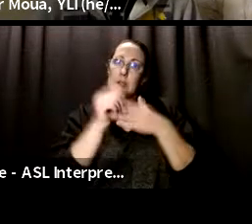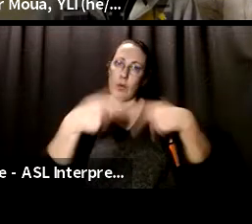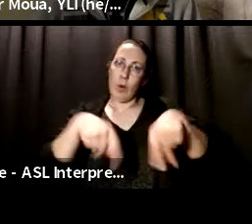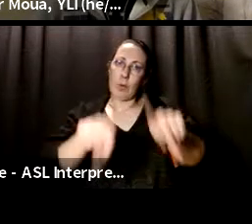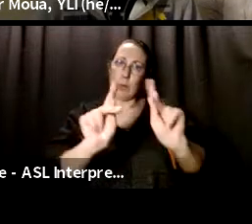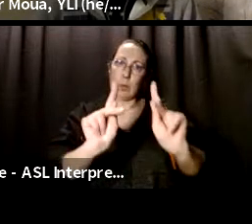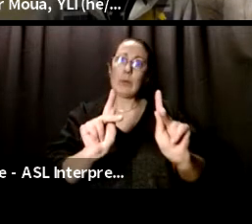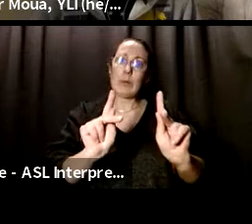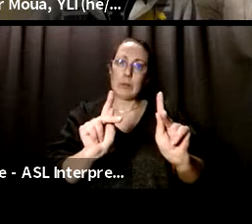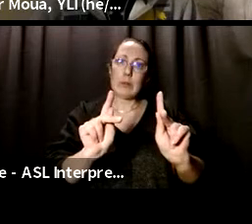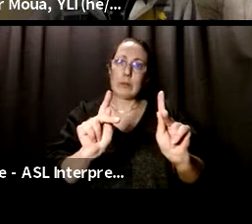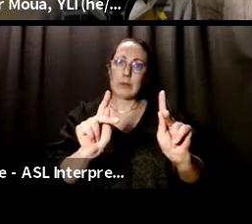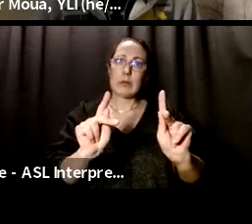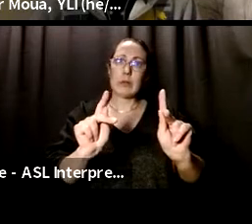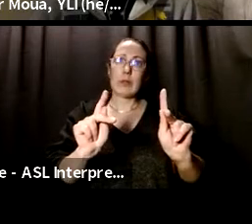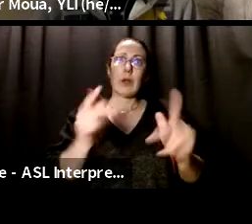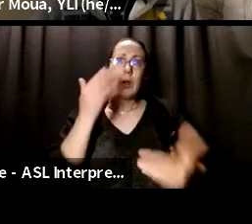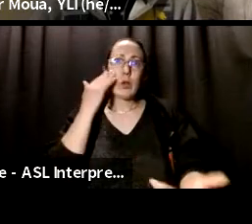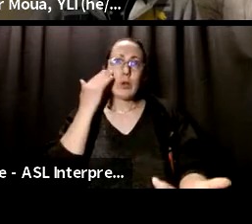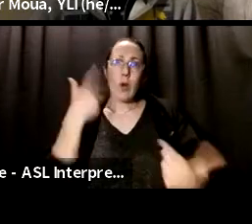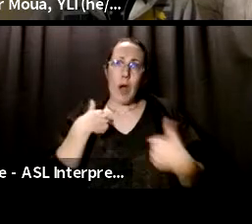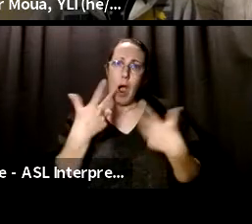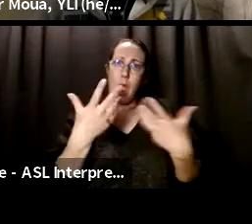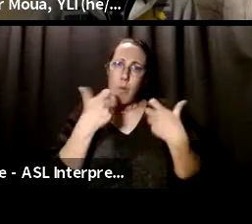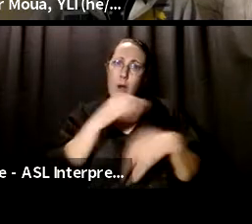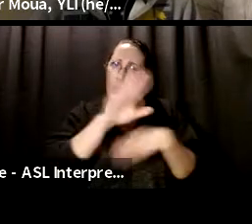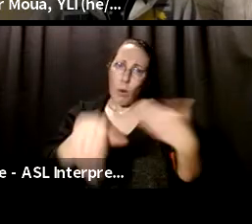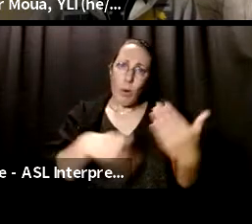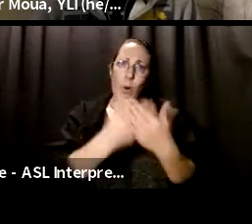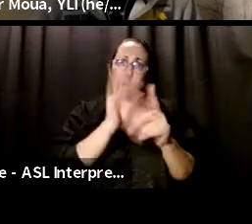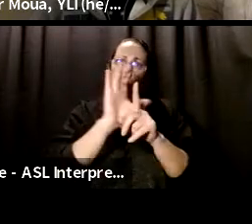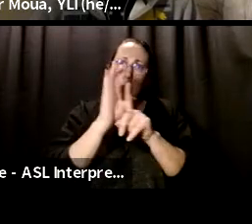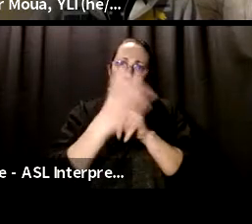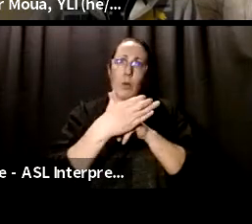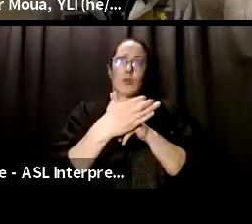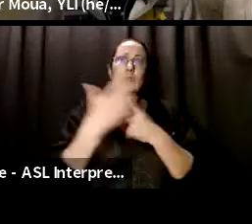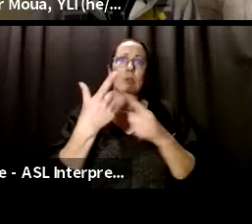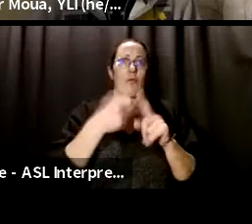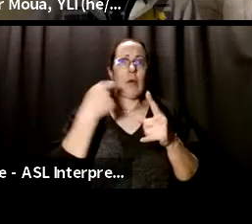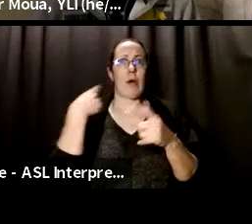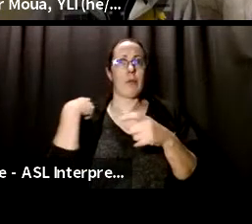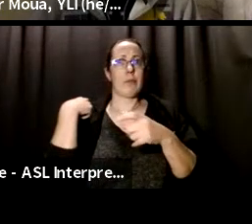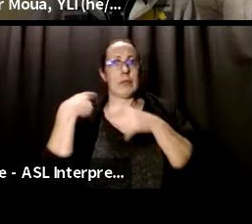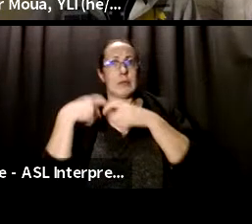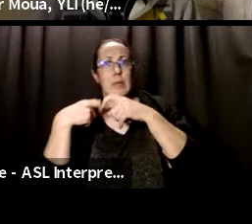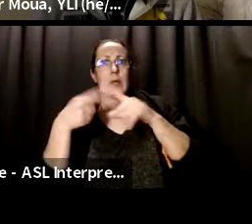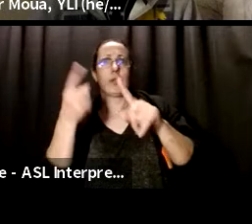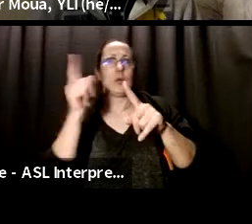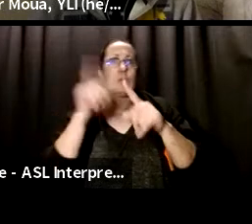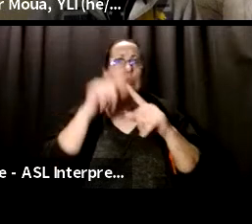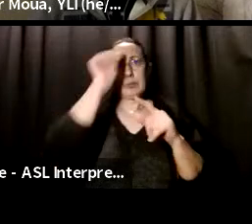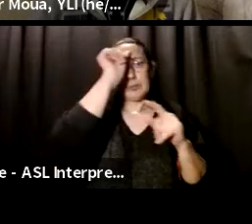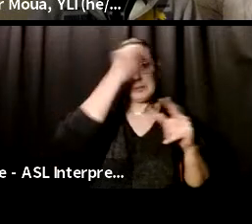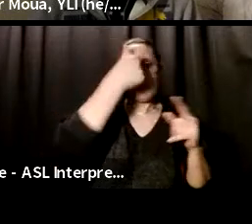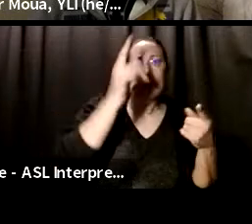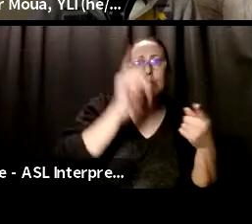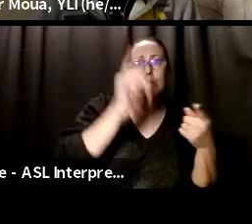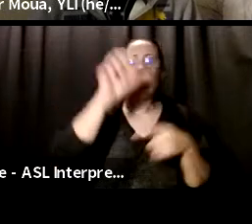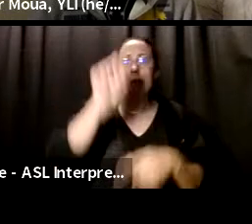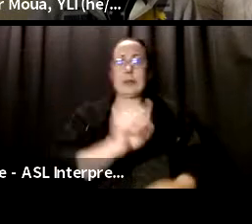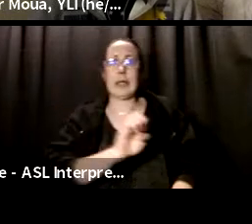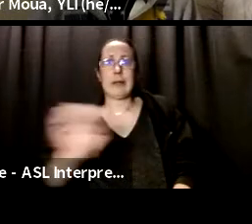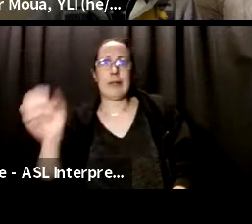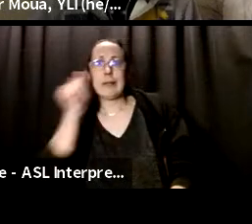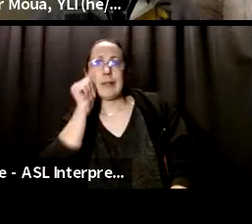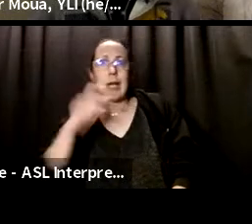are, you know, from all cultures in the footprint, from Hispanic to Punjabi to Southeast Asian to